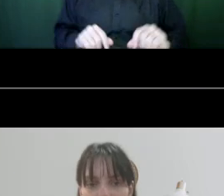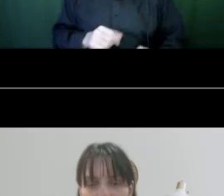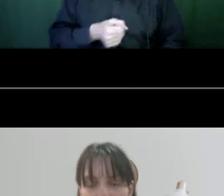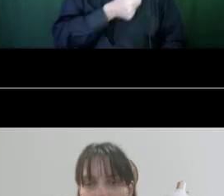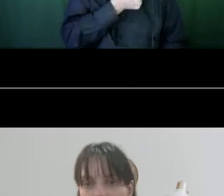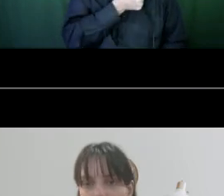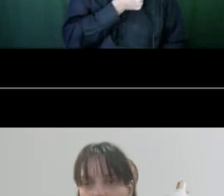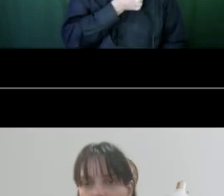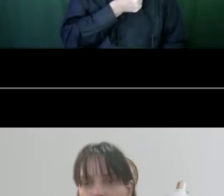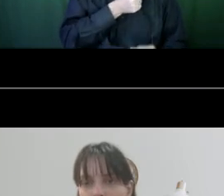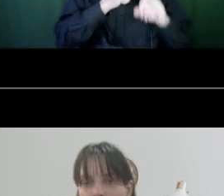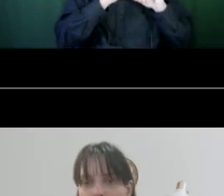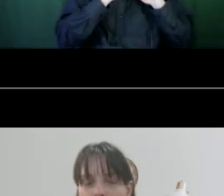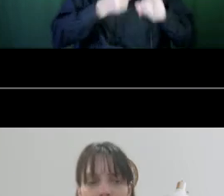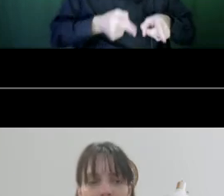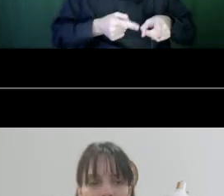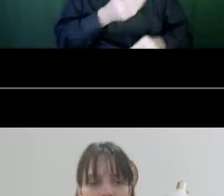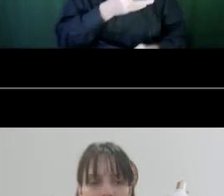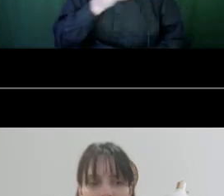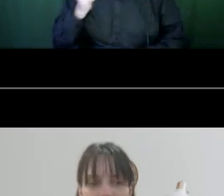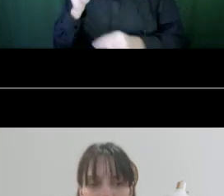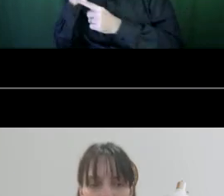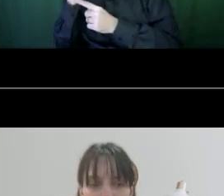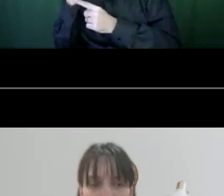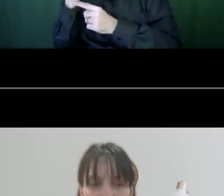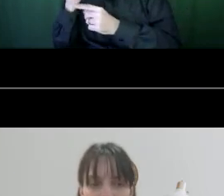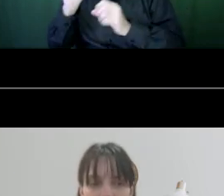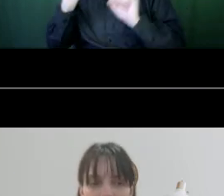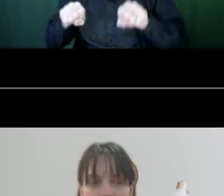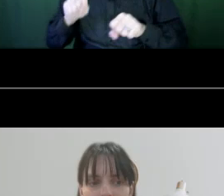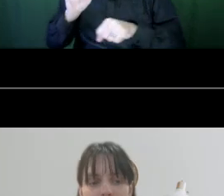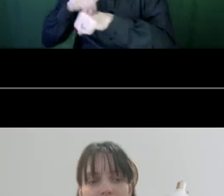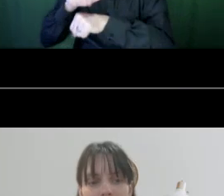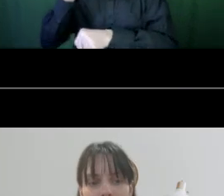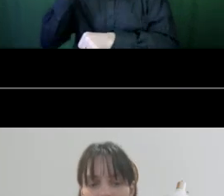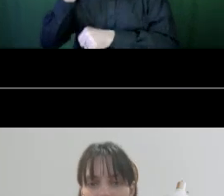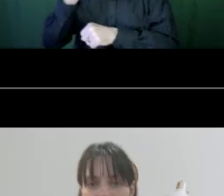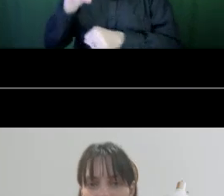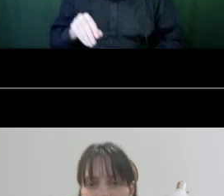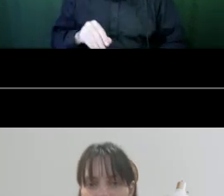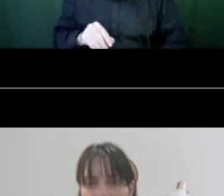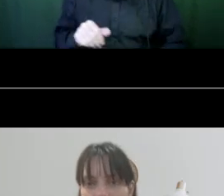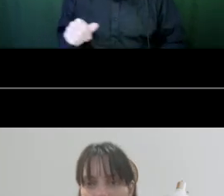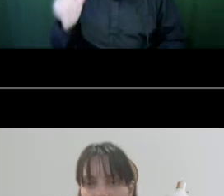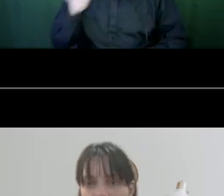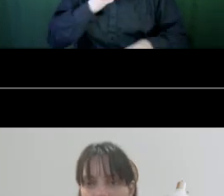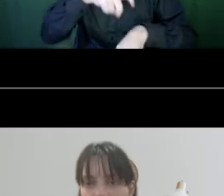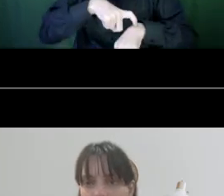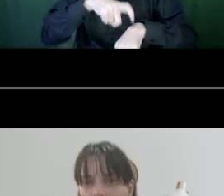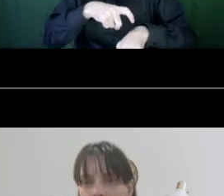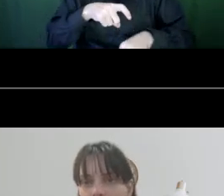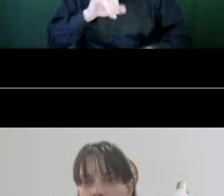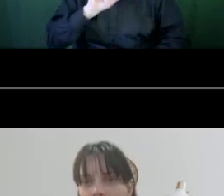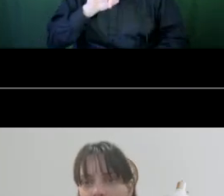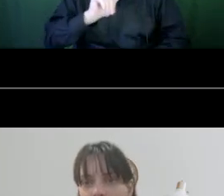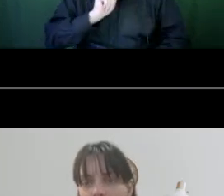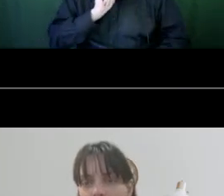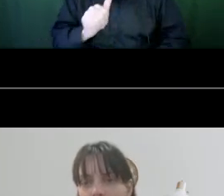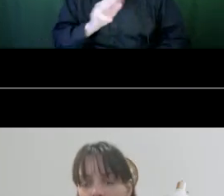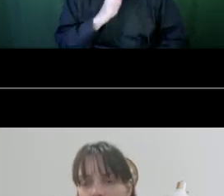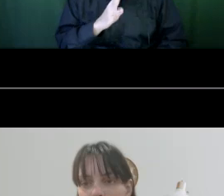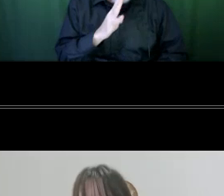option to turn on your camera. So please, during the rest of the symposium, keep your camera off unless you are speaking.